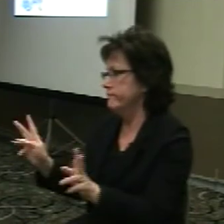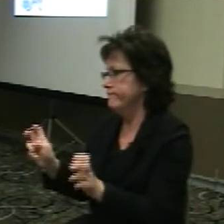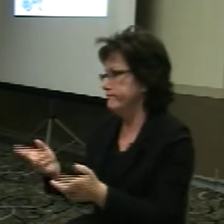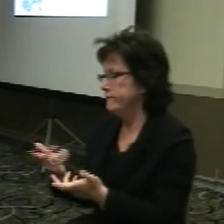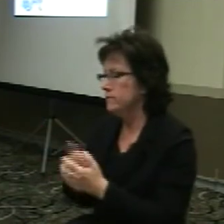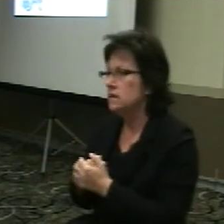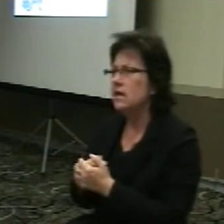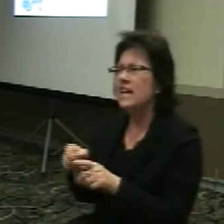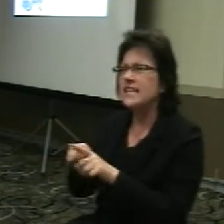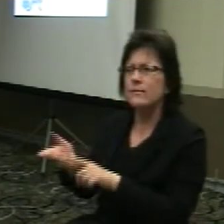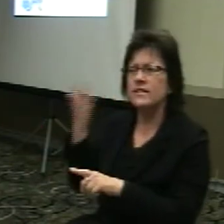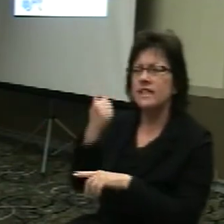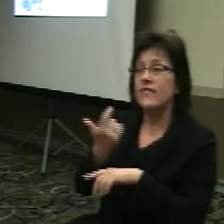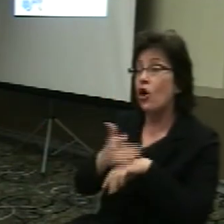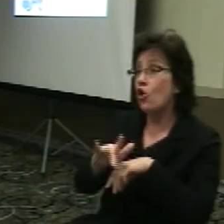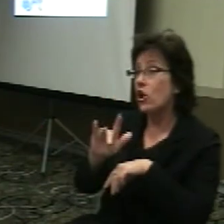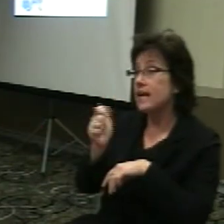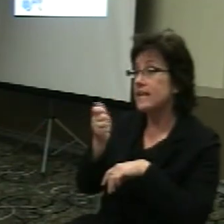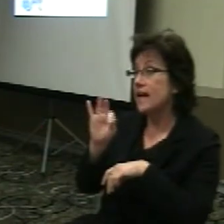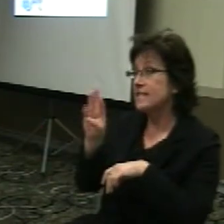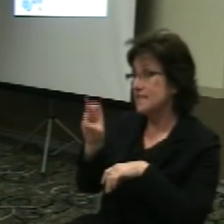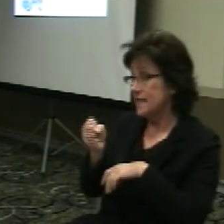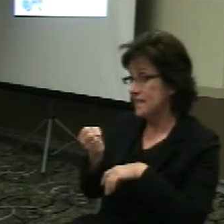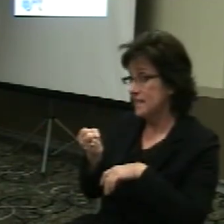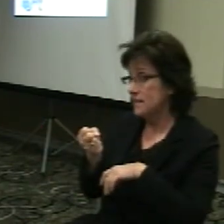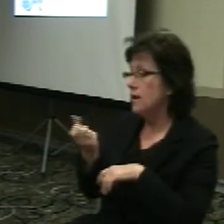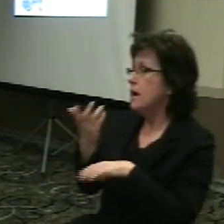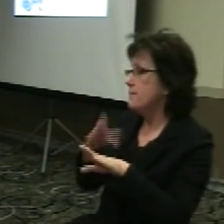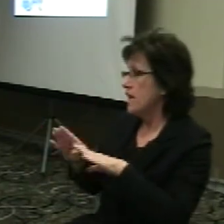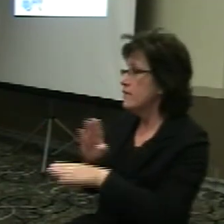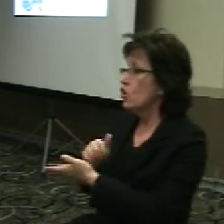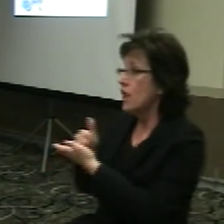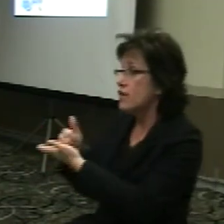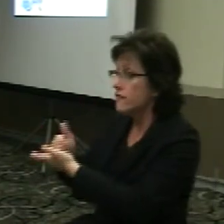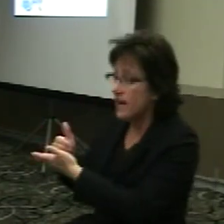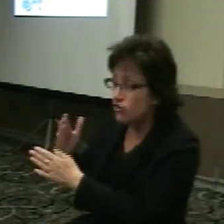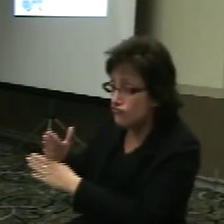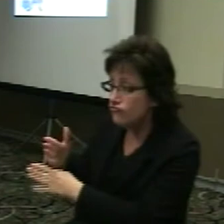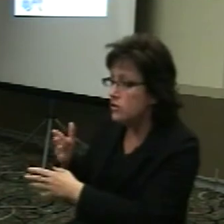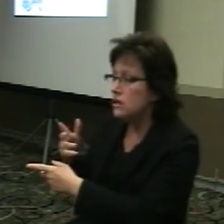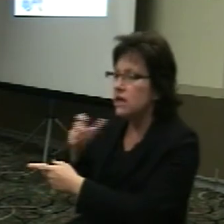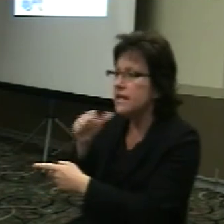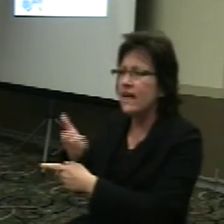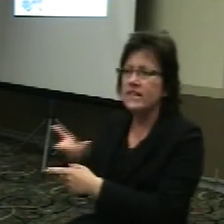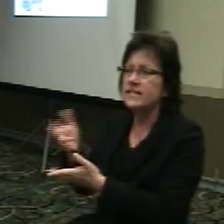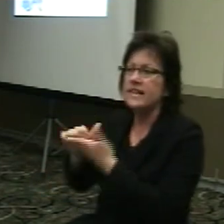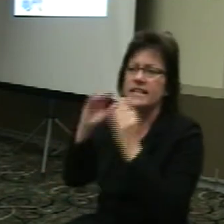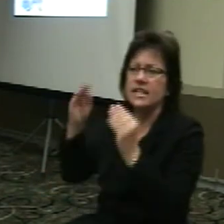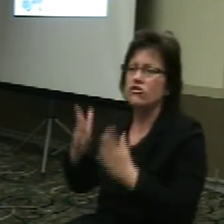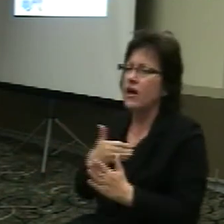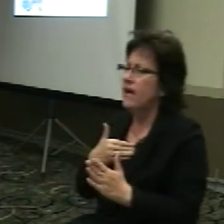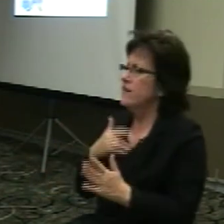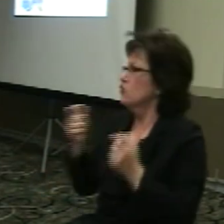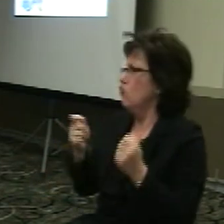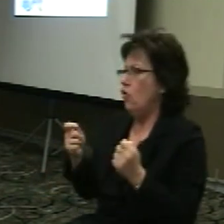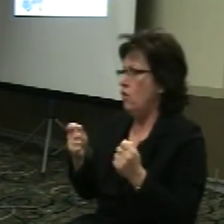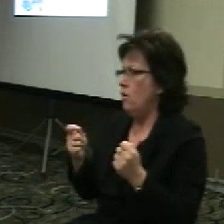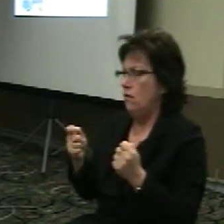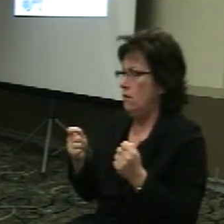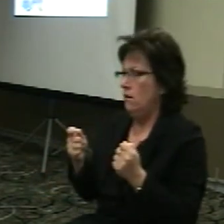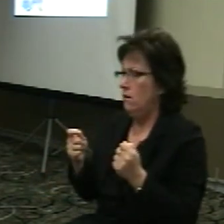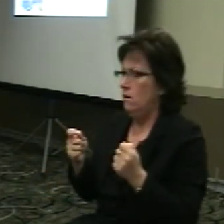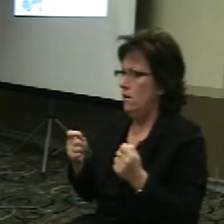like in the 60s, early 60s, behavioral interventions were not things teachers had much control over. Quite frankly, it was just starting to come